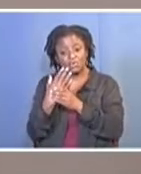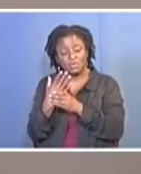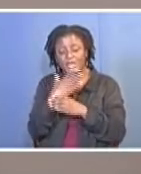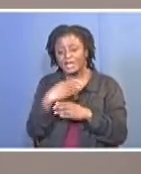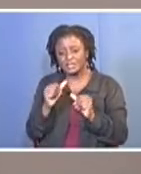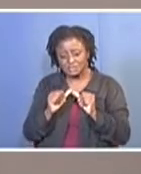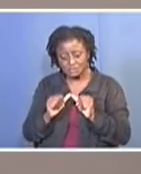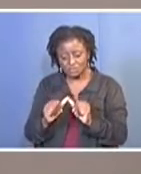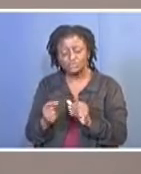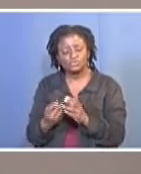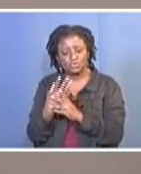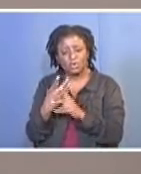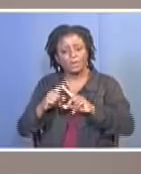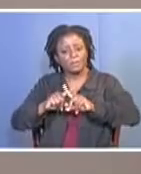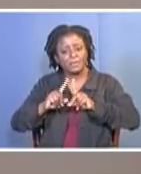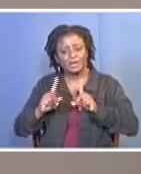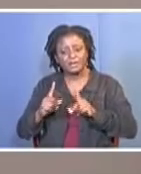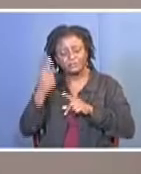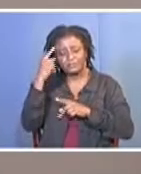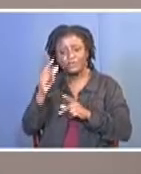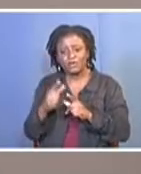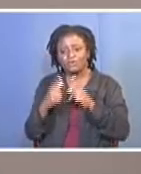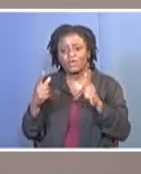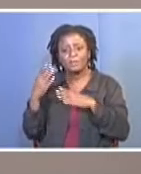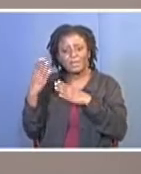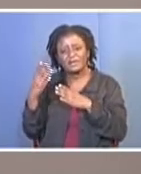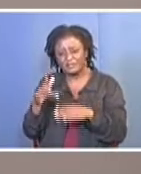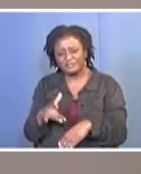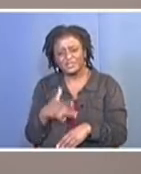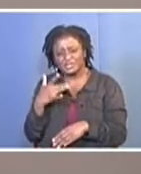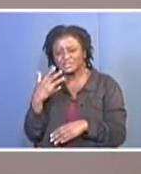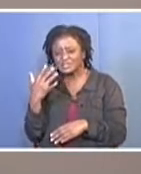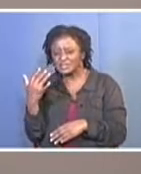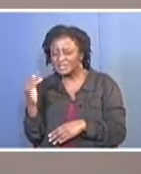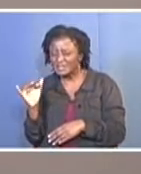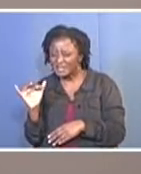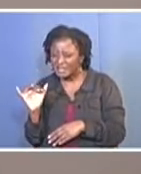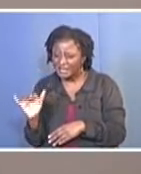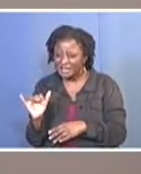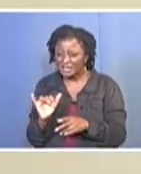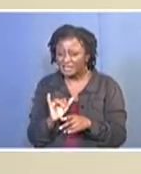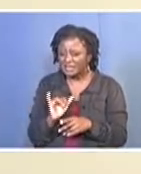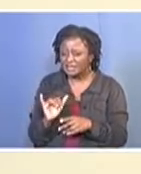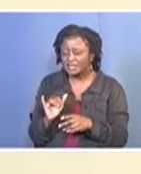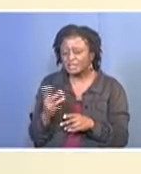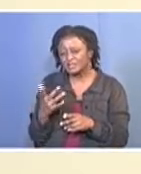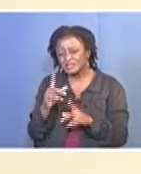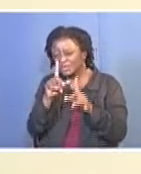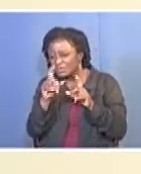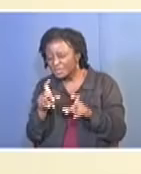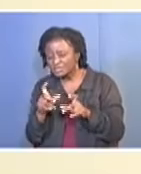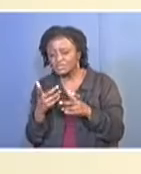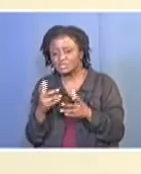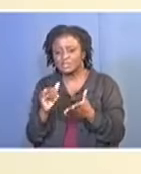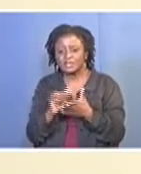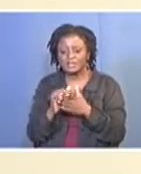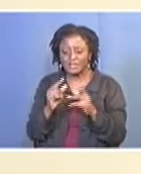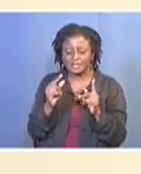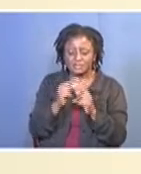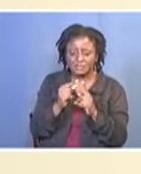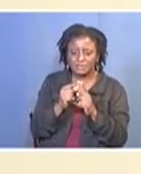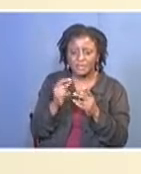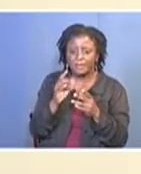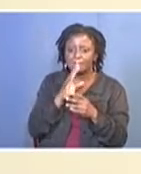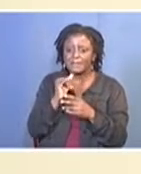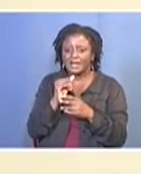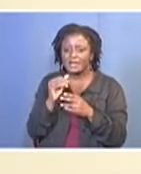But for Grand Bahama, there's always this sort of question mark. It was that statement by the nation's leader